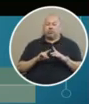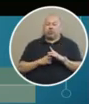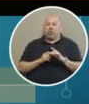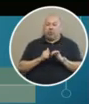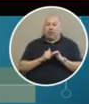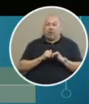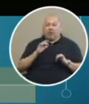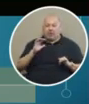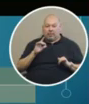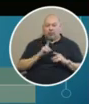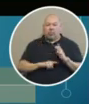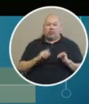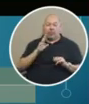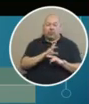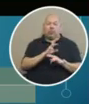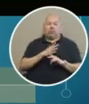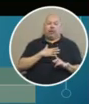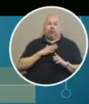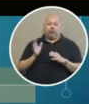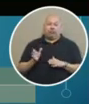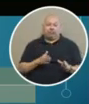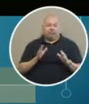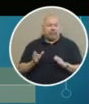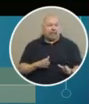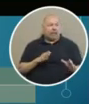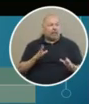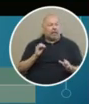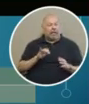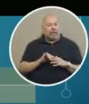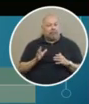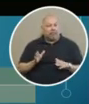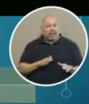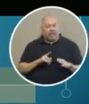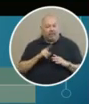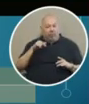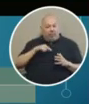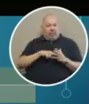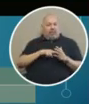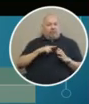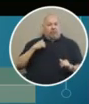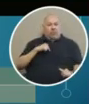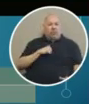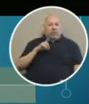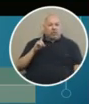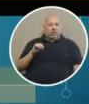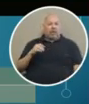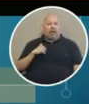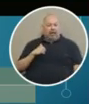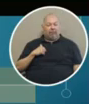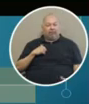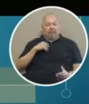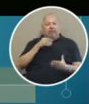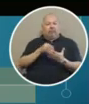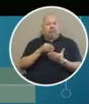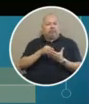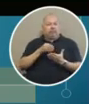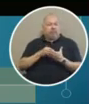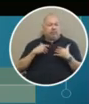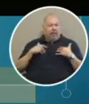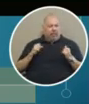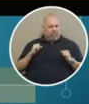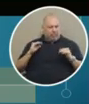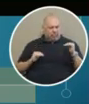in terms of using our strategic plan and planning for this, we do have healthy fund balances right